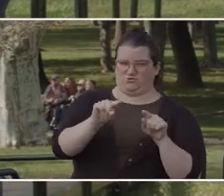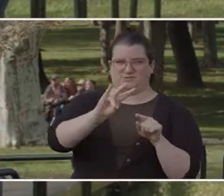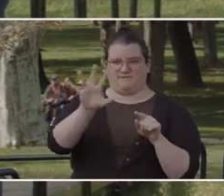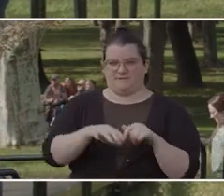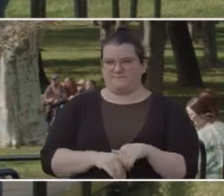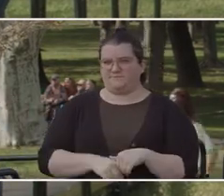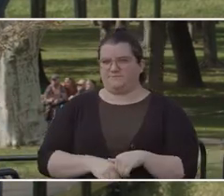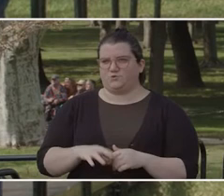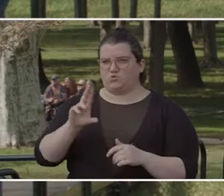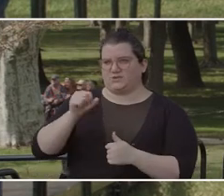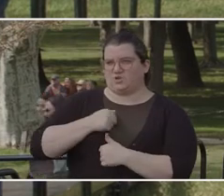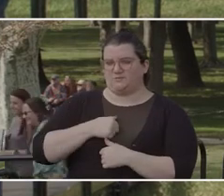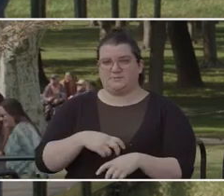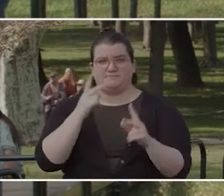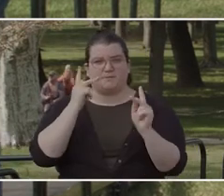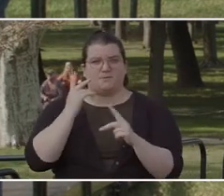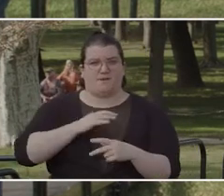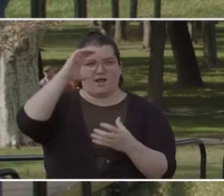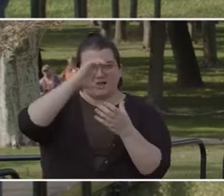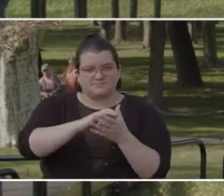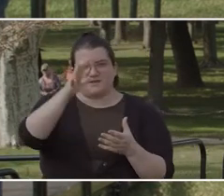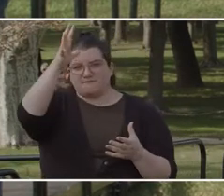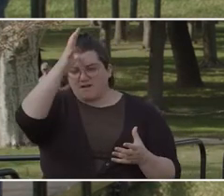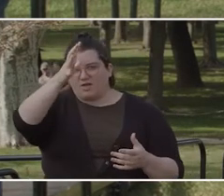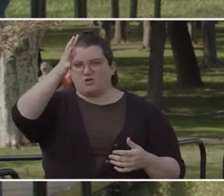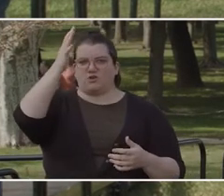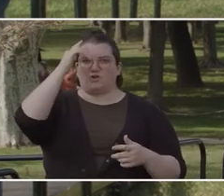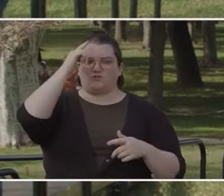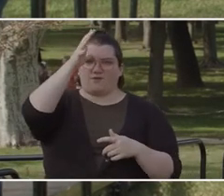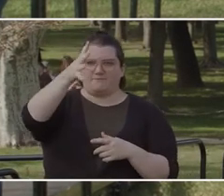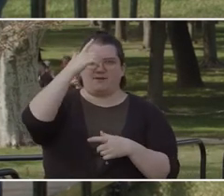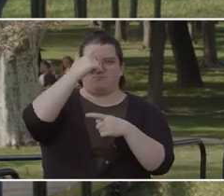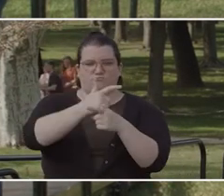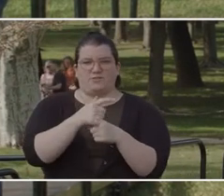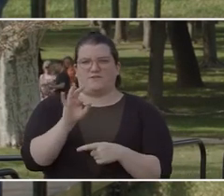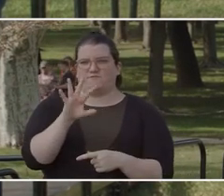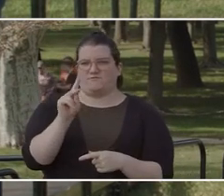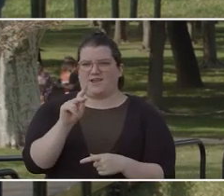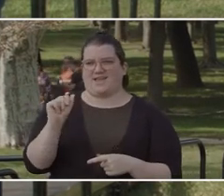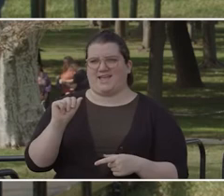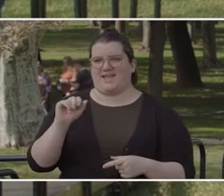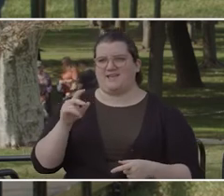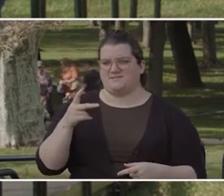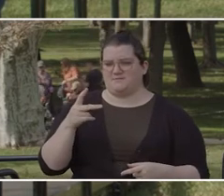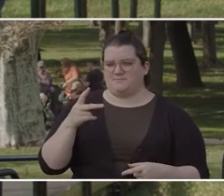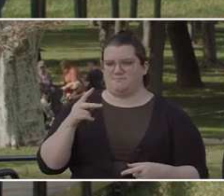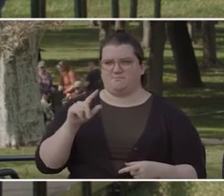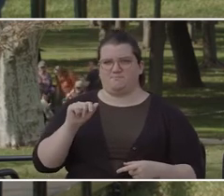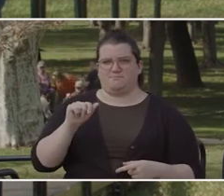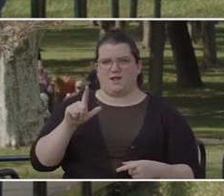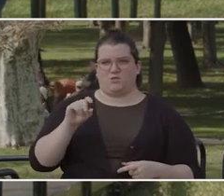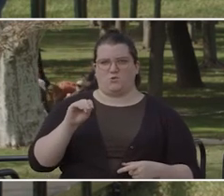of my husband, father, grandpa, brother, Frank A. Filosa. Army, Vietnam,